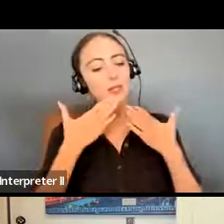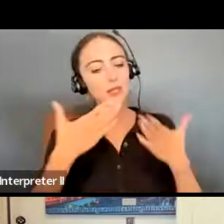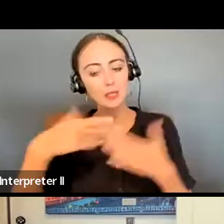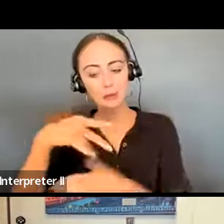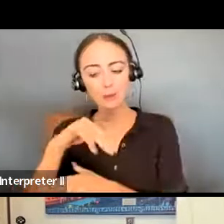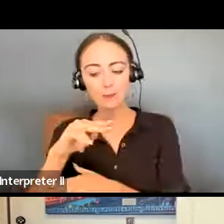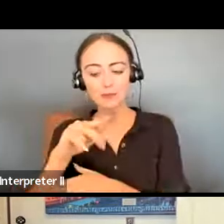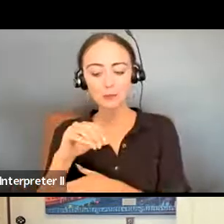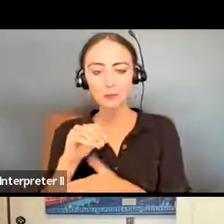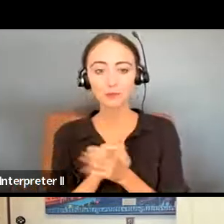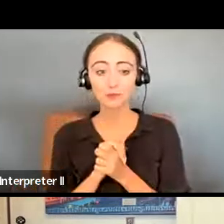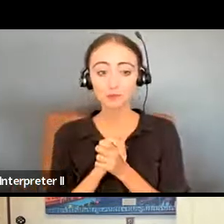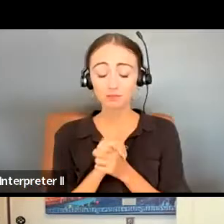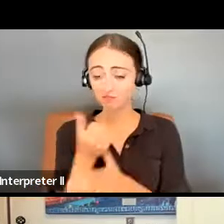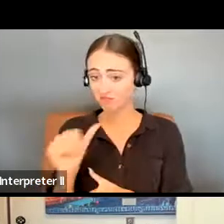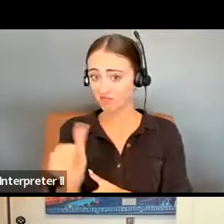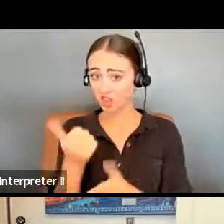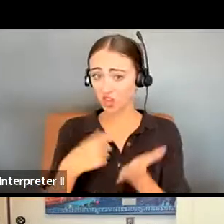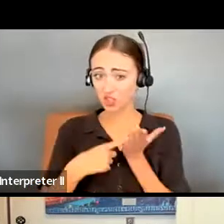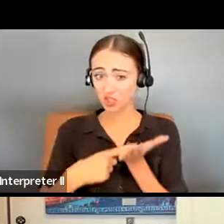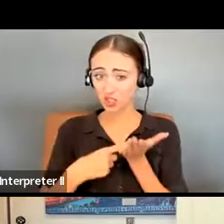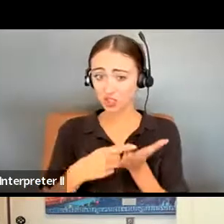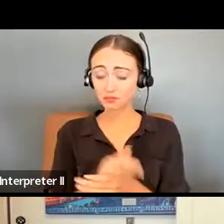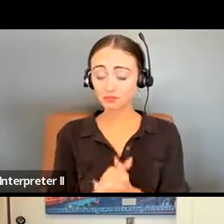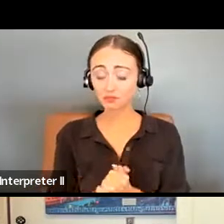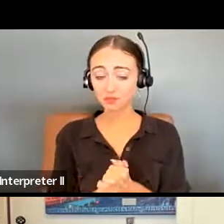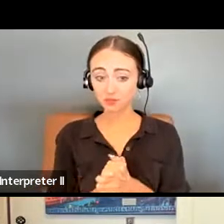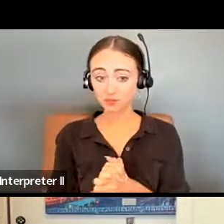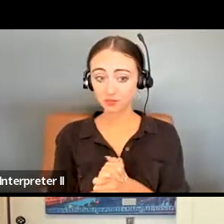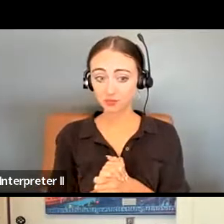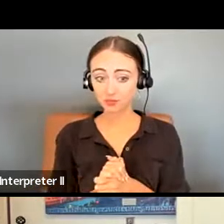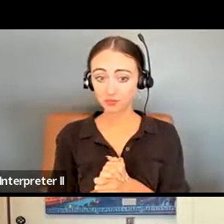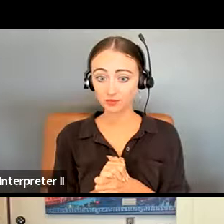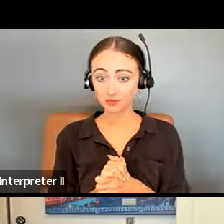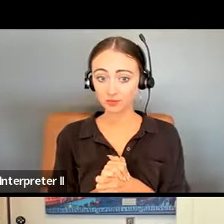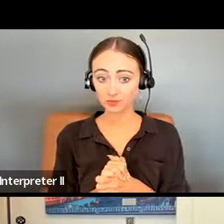Councilmember Pinto. Is there further discussion?